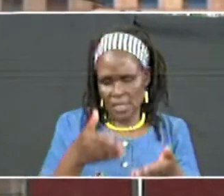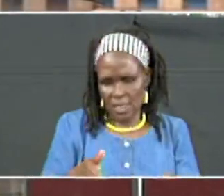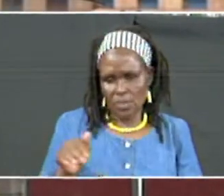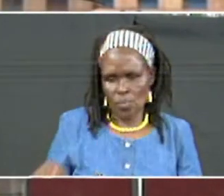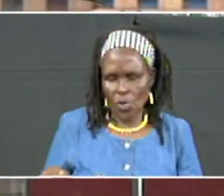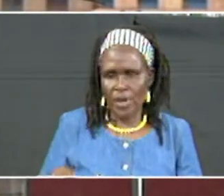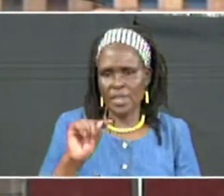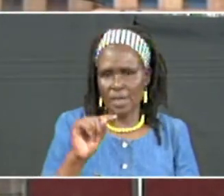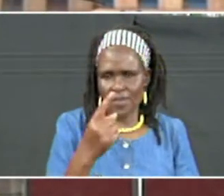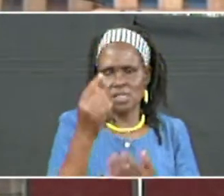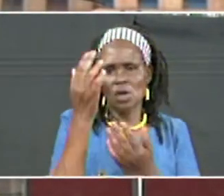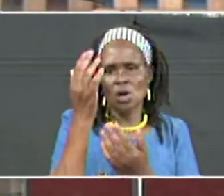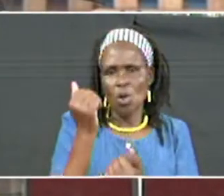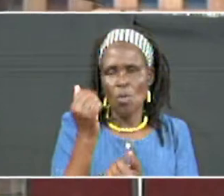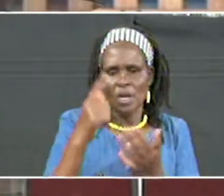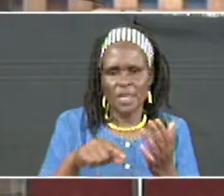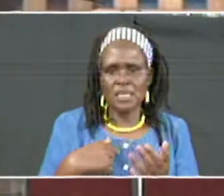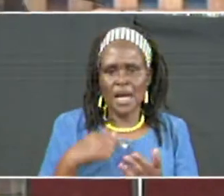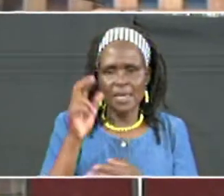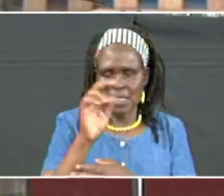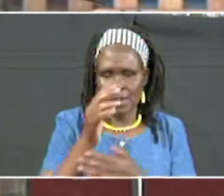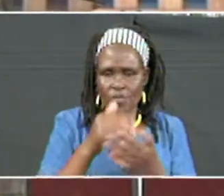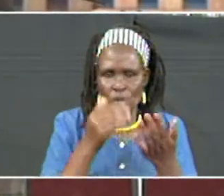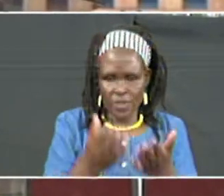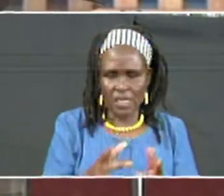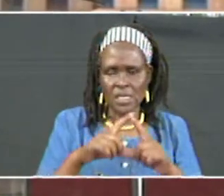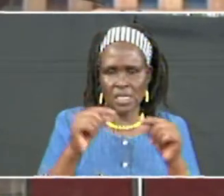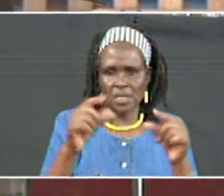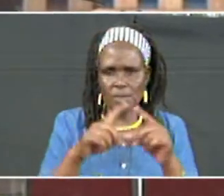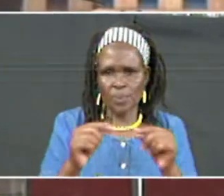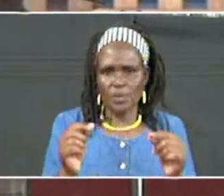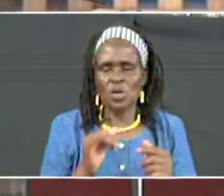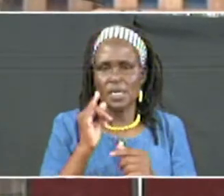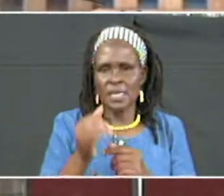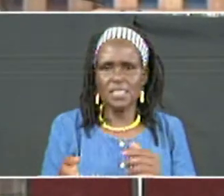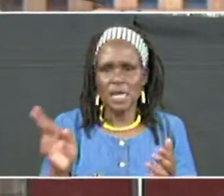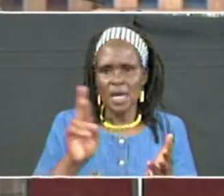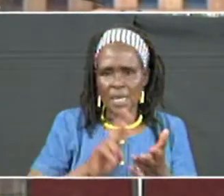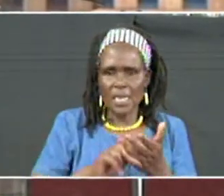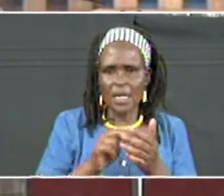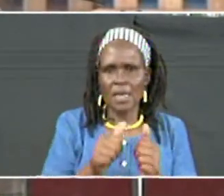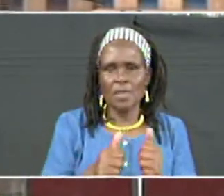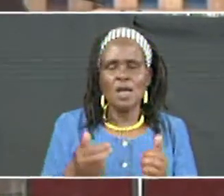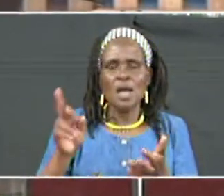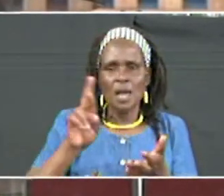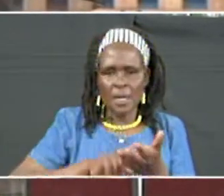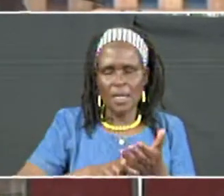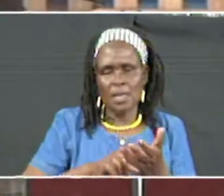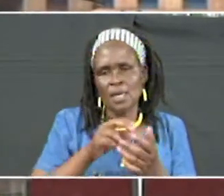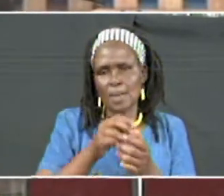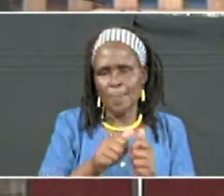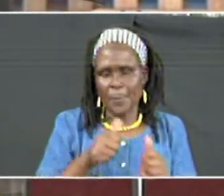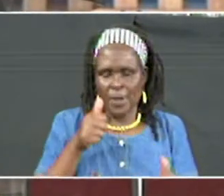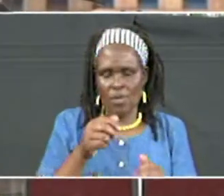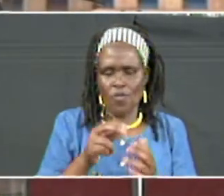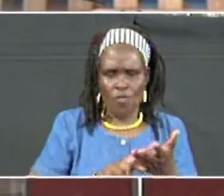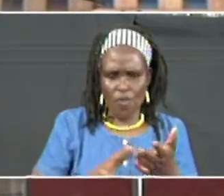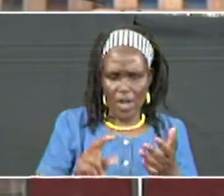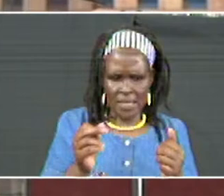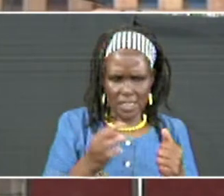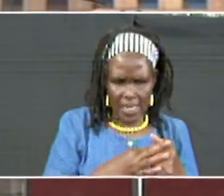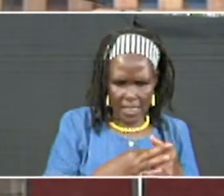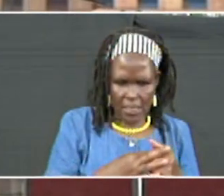first hope that I see from this scripture is reprieve. Reprieve, verse 8.